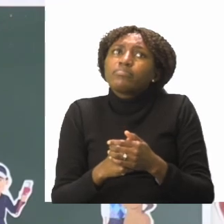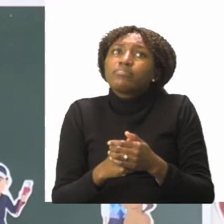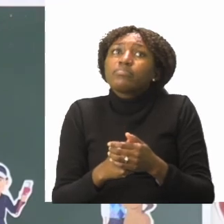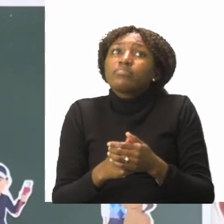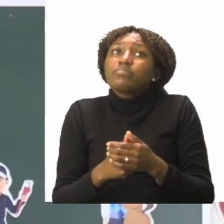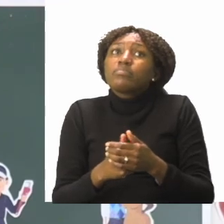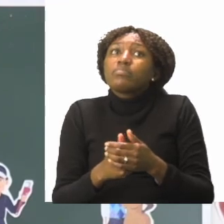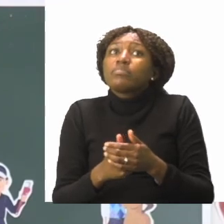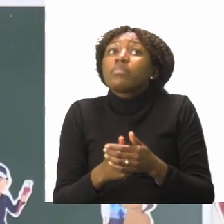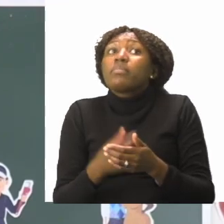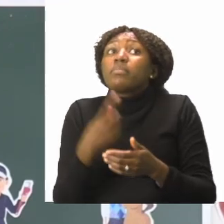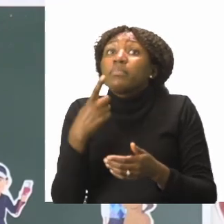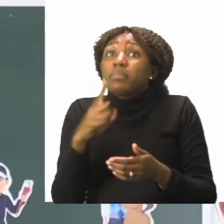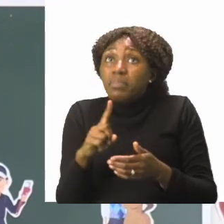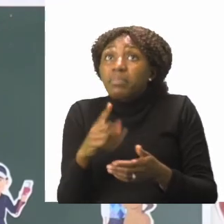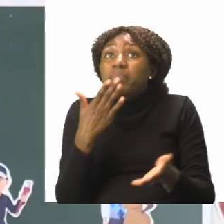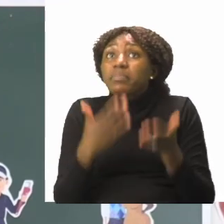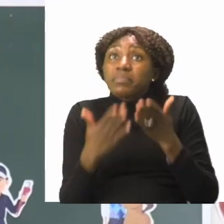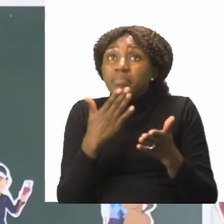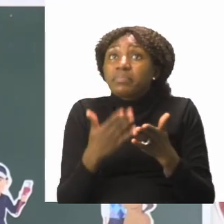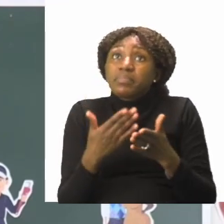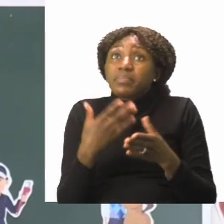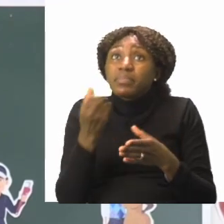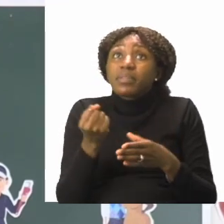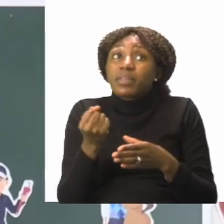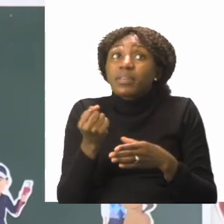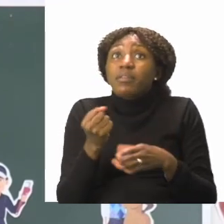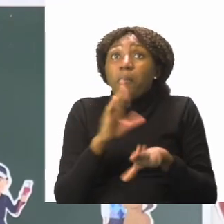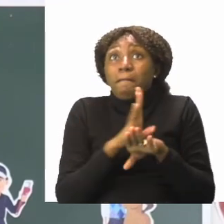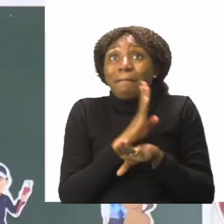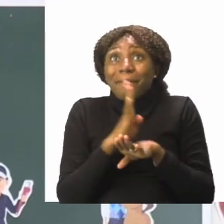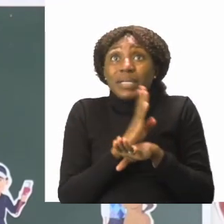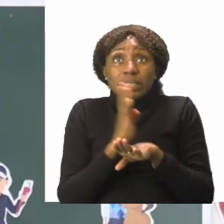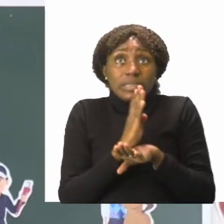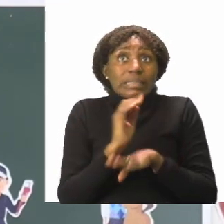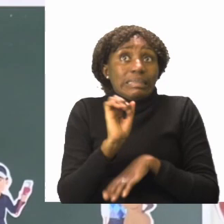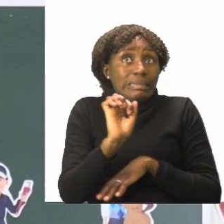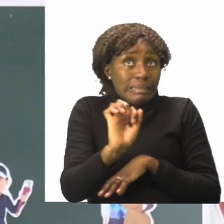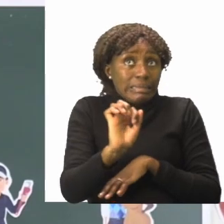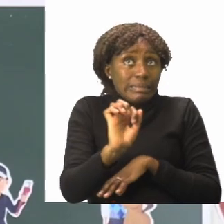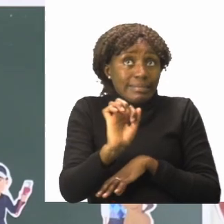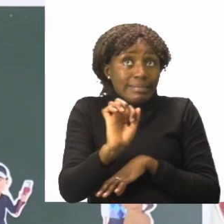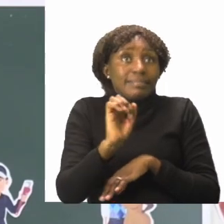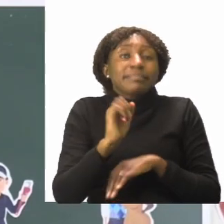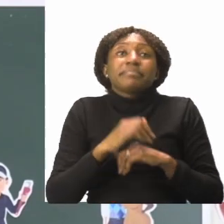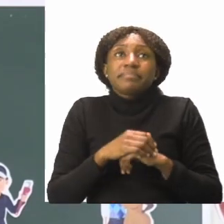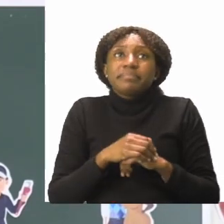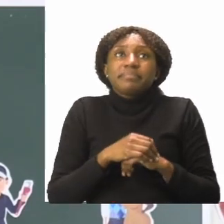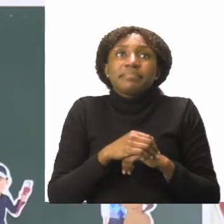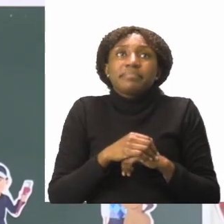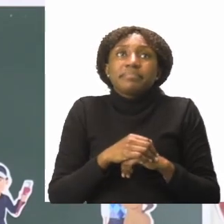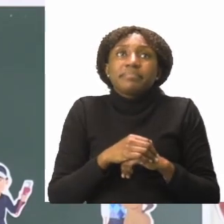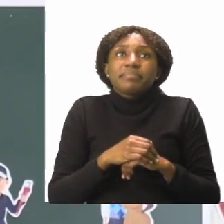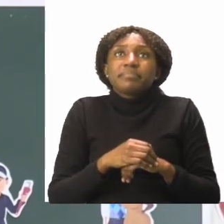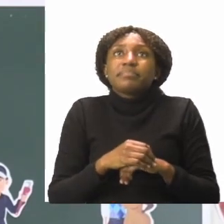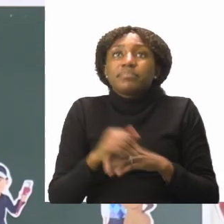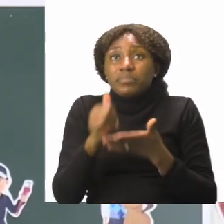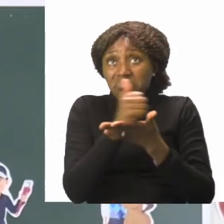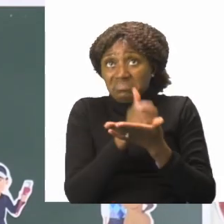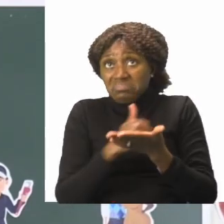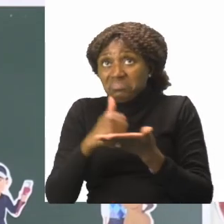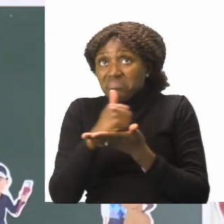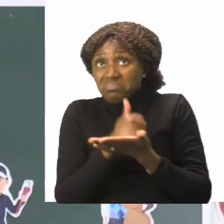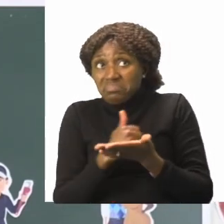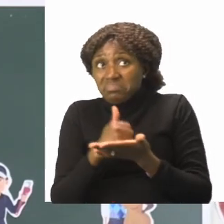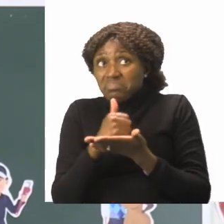cleaner, but they may have their own cleaning company. So, if you are someone who is neat